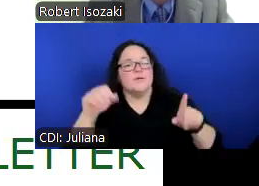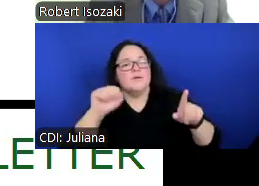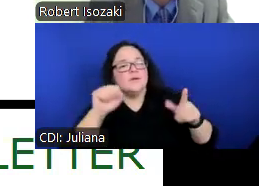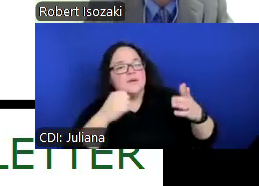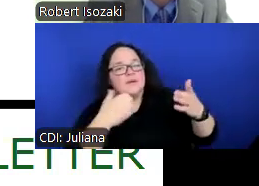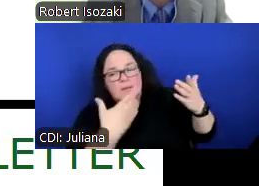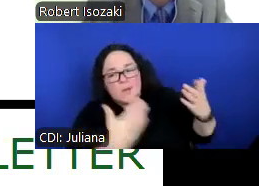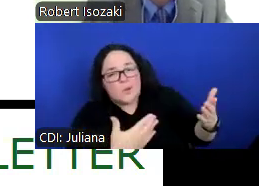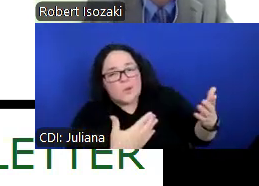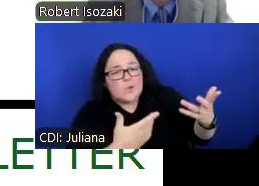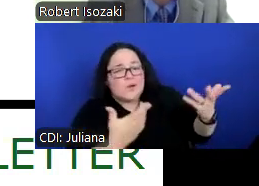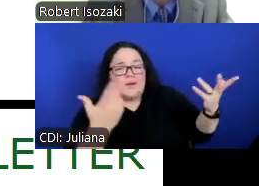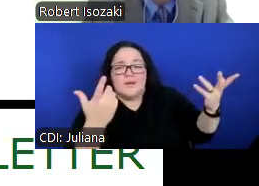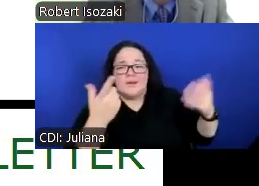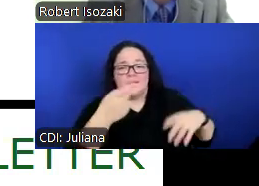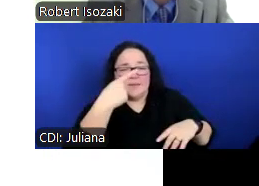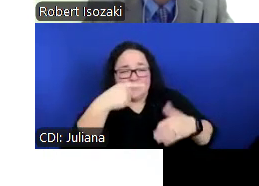in a minute?